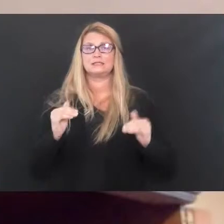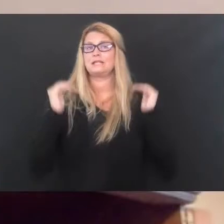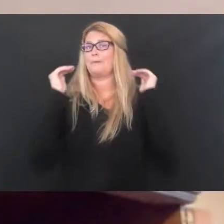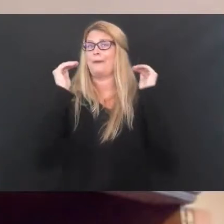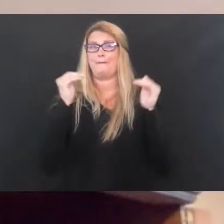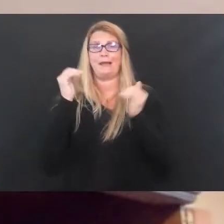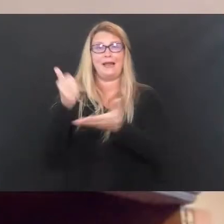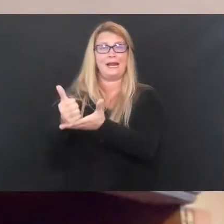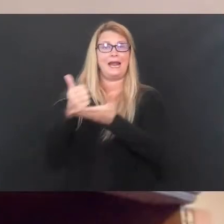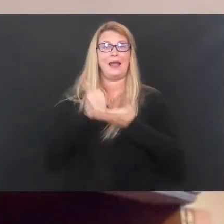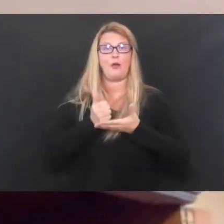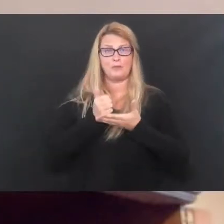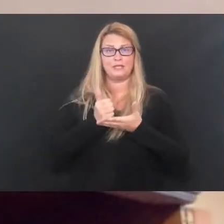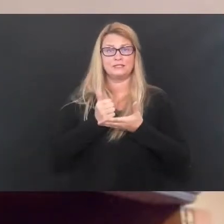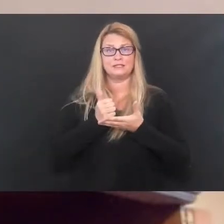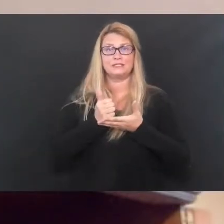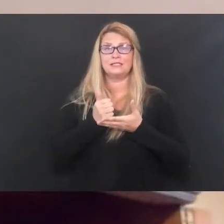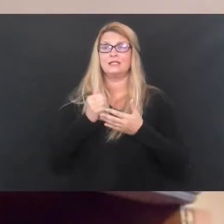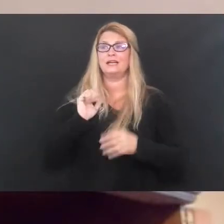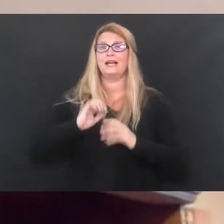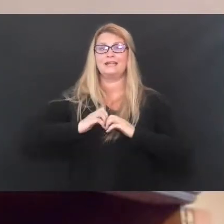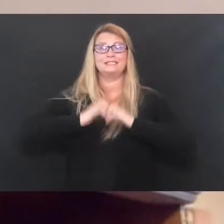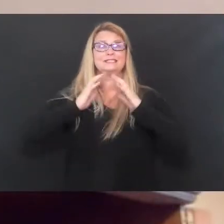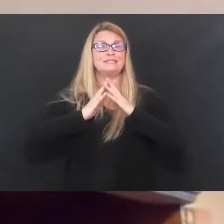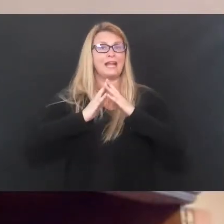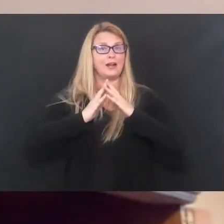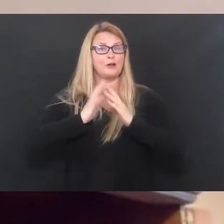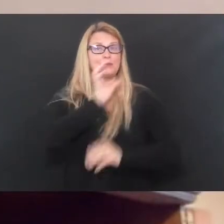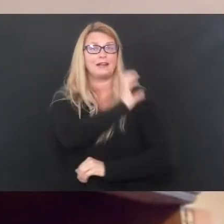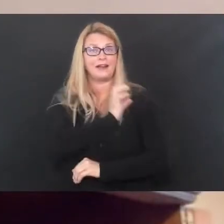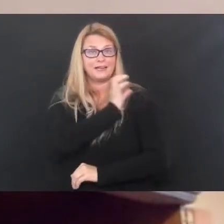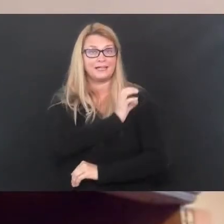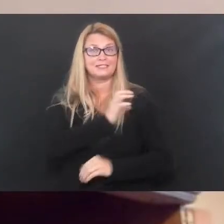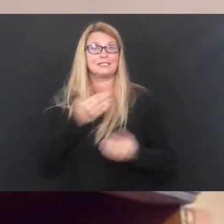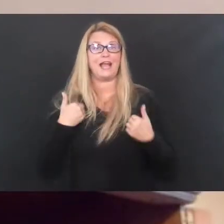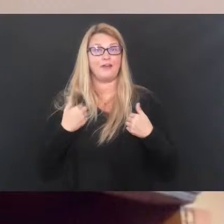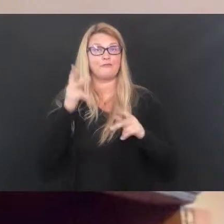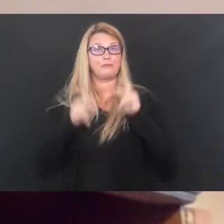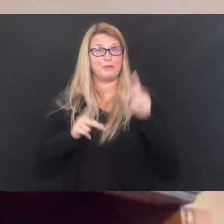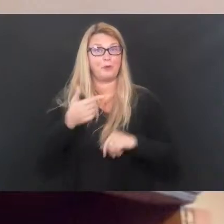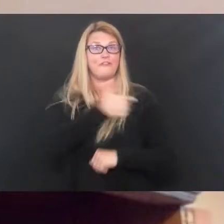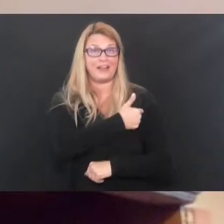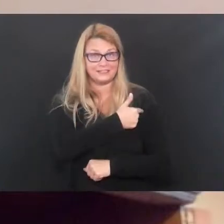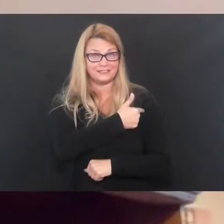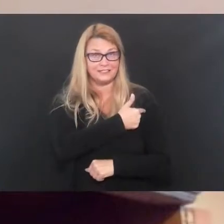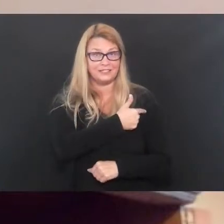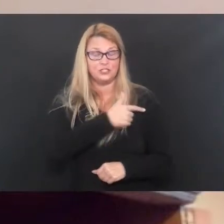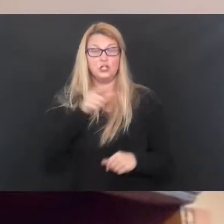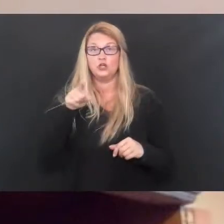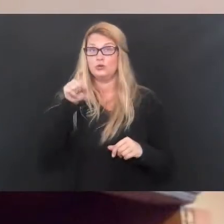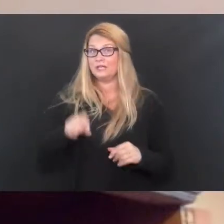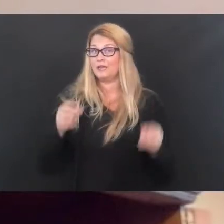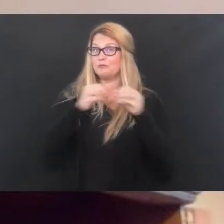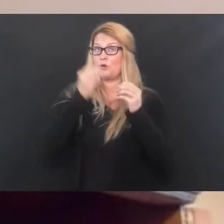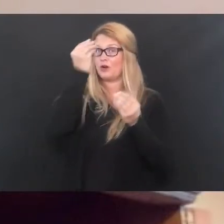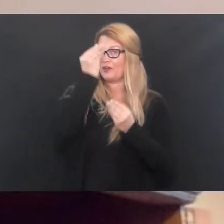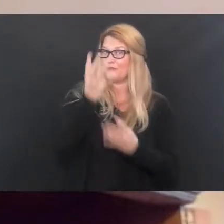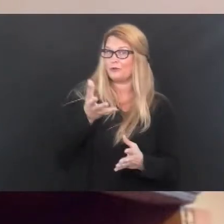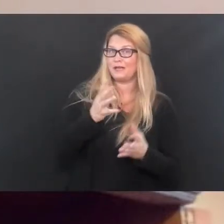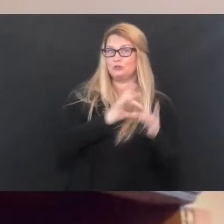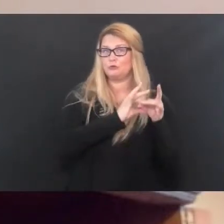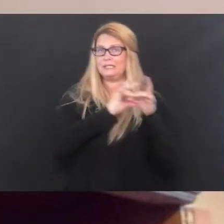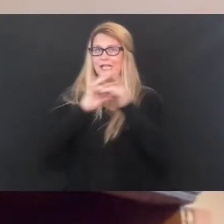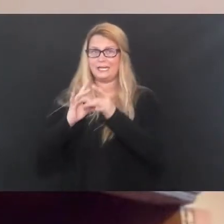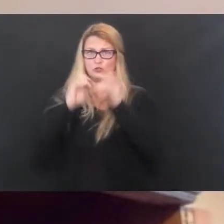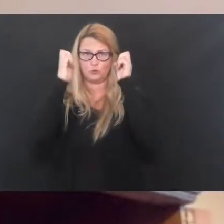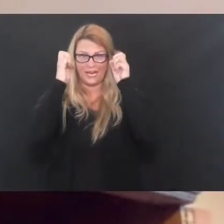us put on clinics to get more people vaccinated. If you need more information related to education